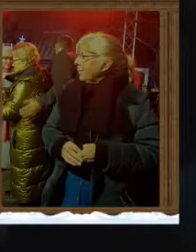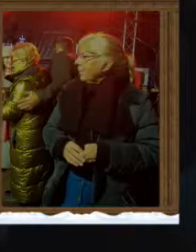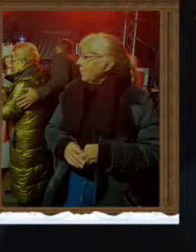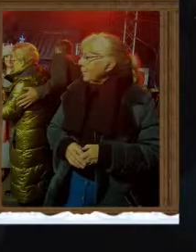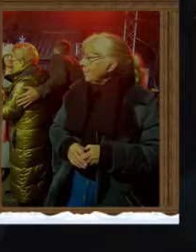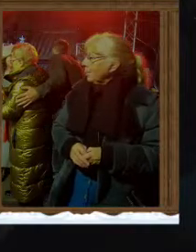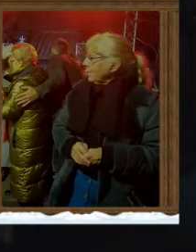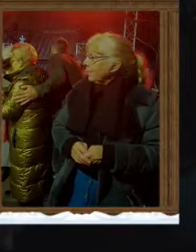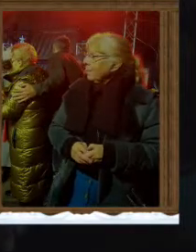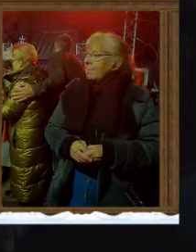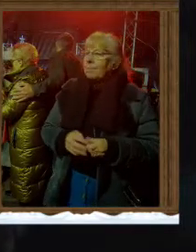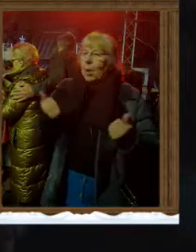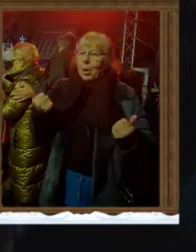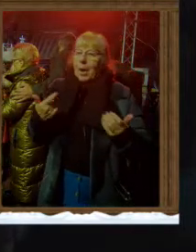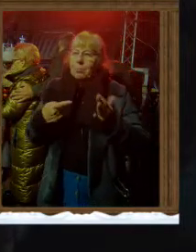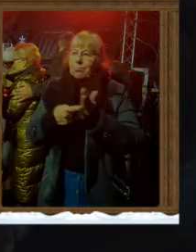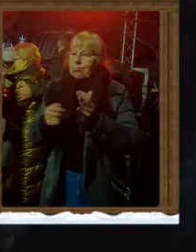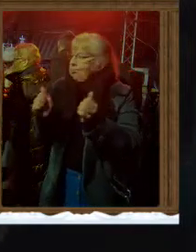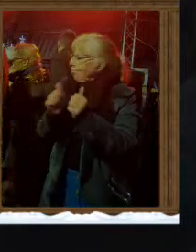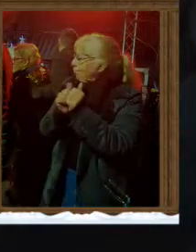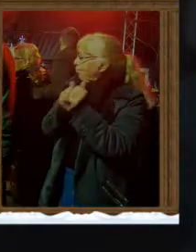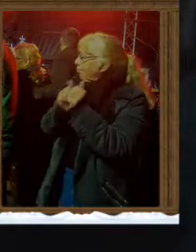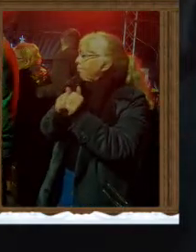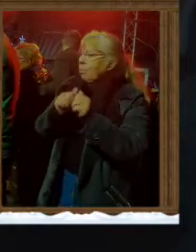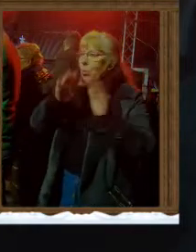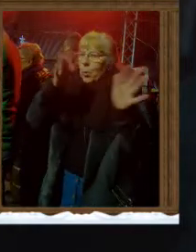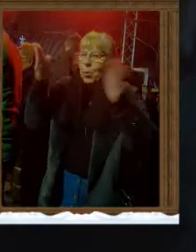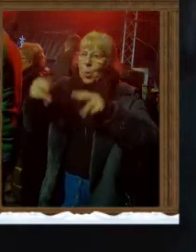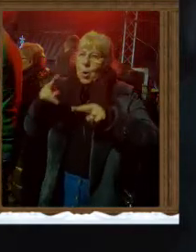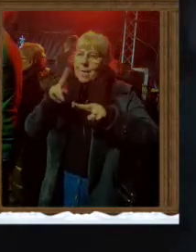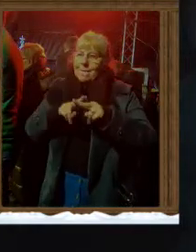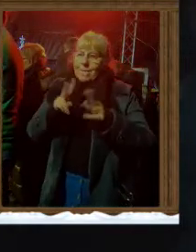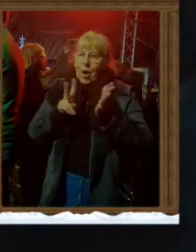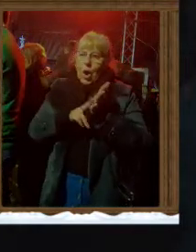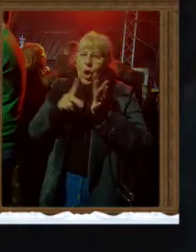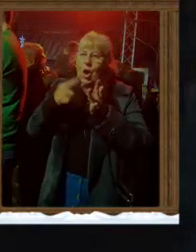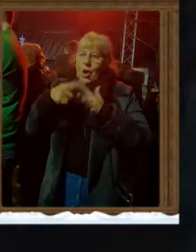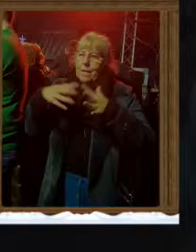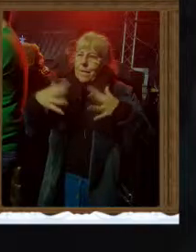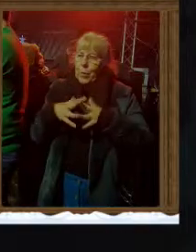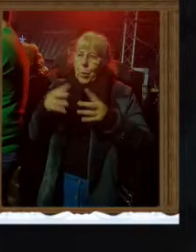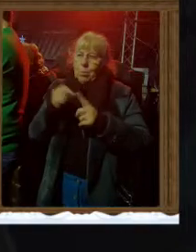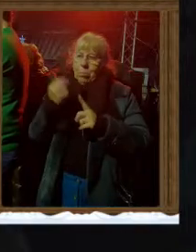Okay, let's show our appreciation there for Fairview Primary School.